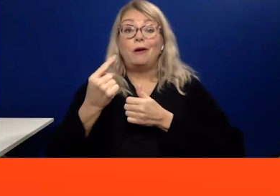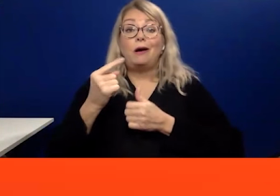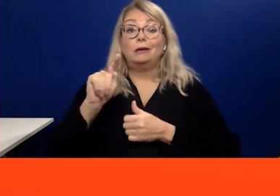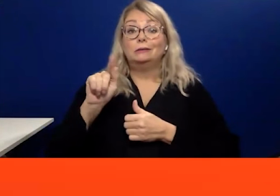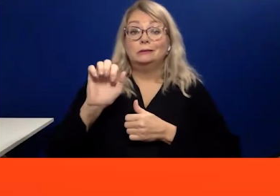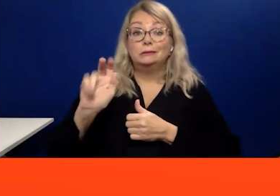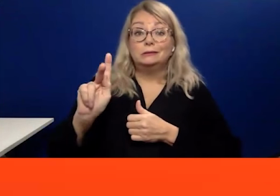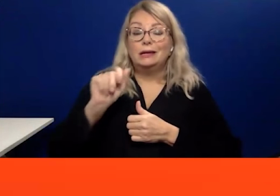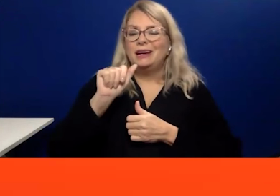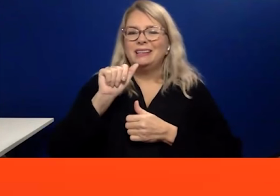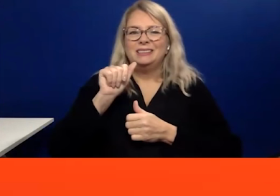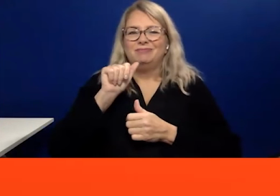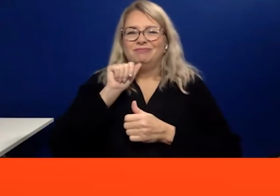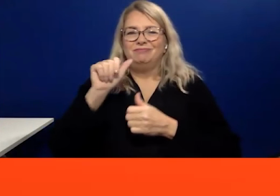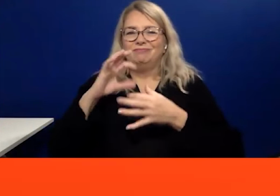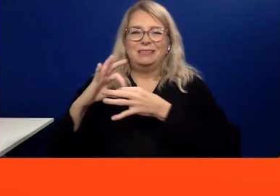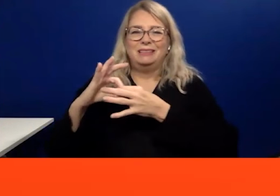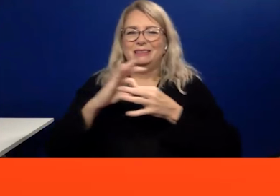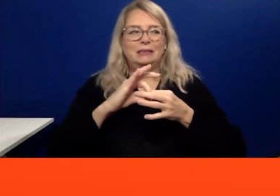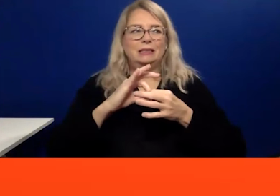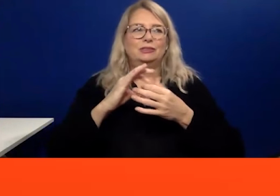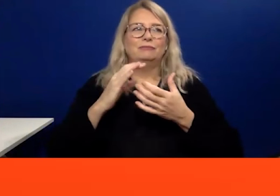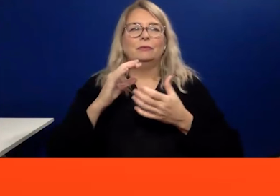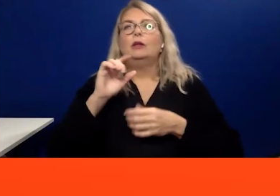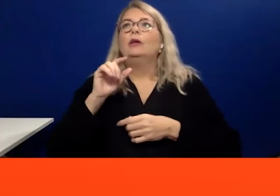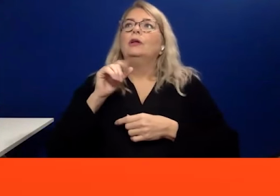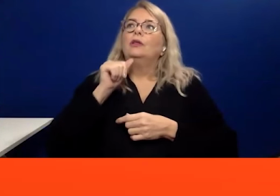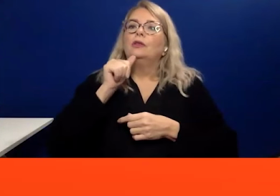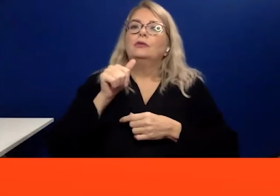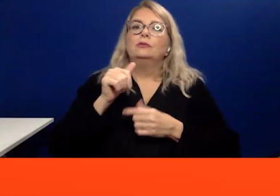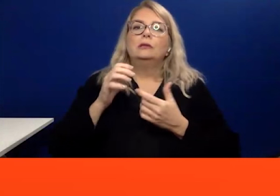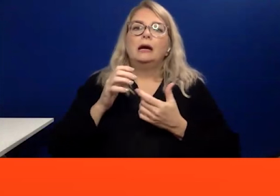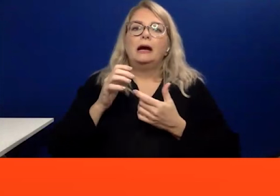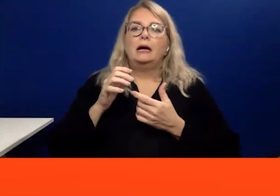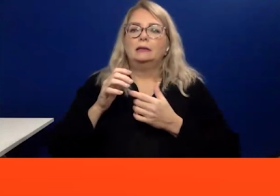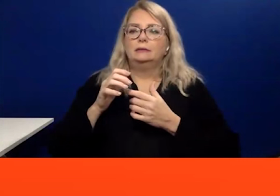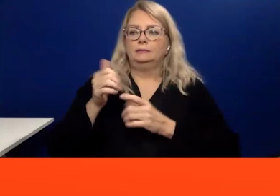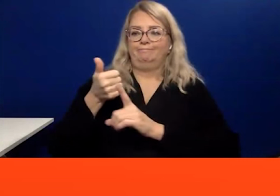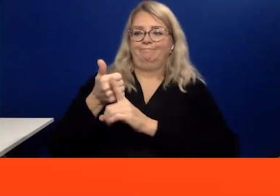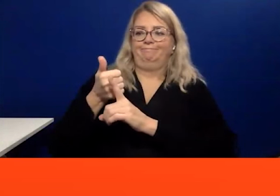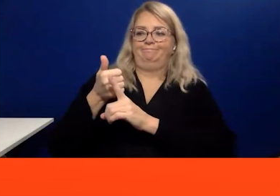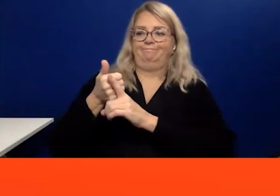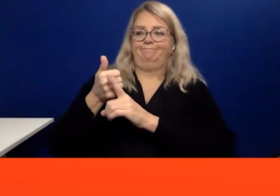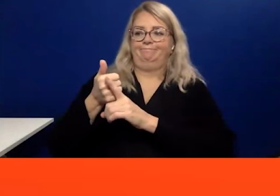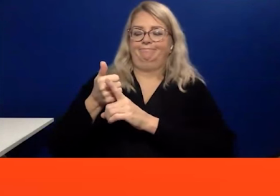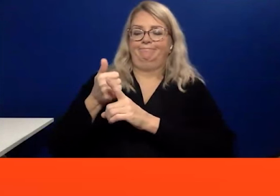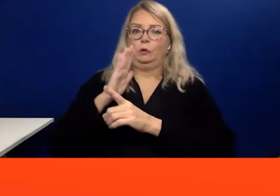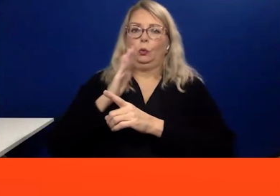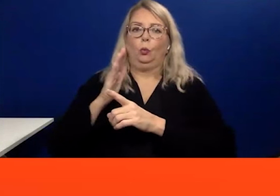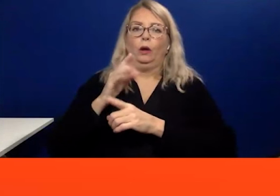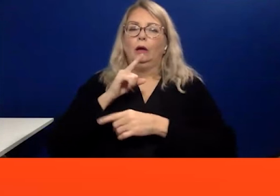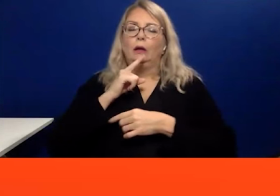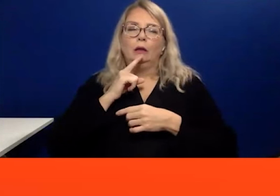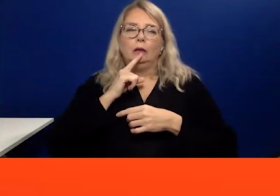not connected to they're not going by themselves. They're not going to truly